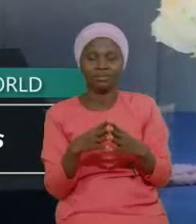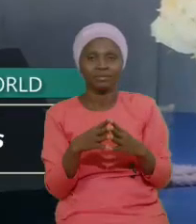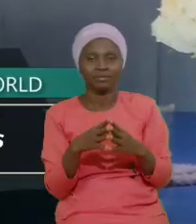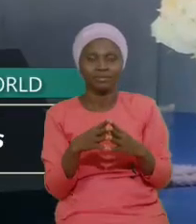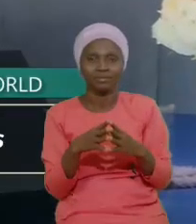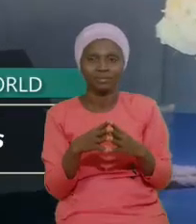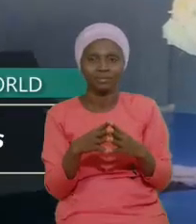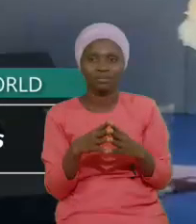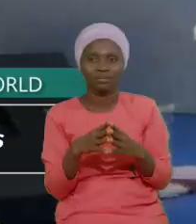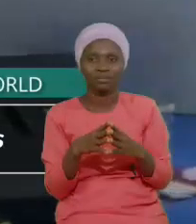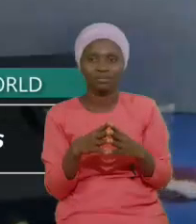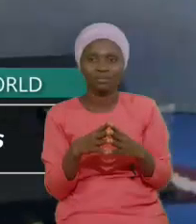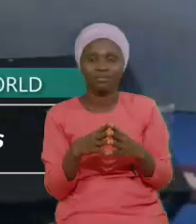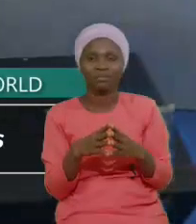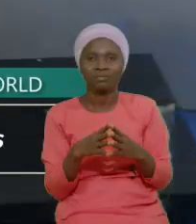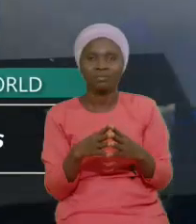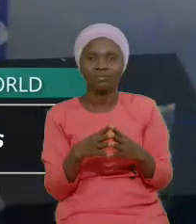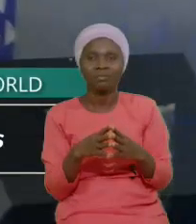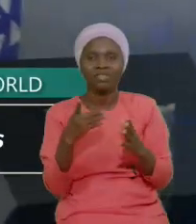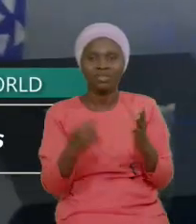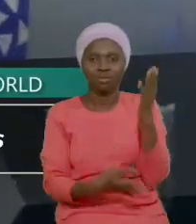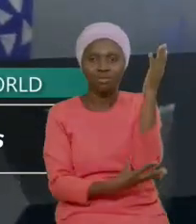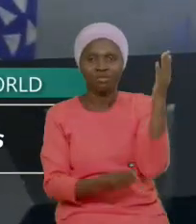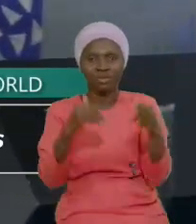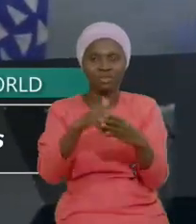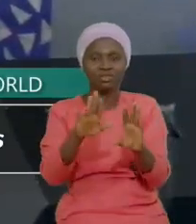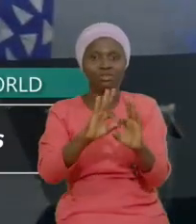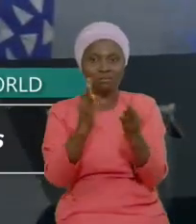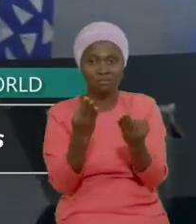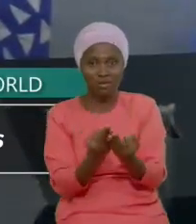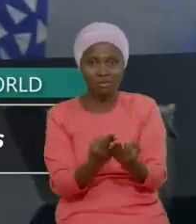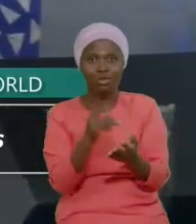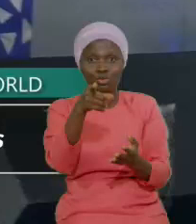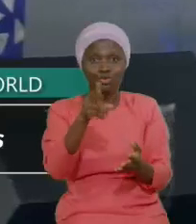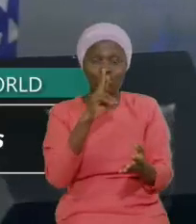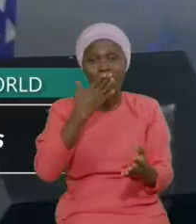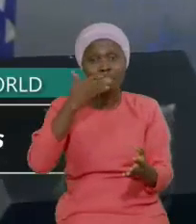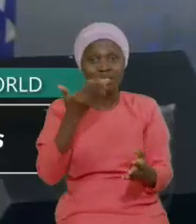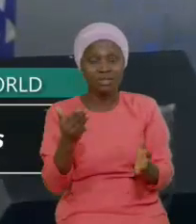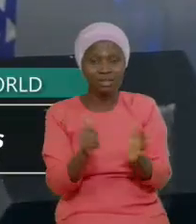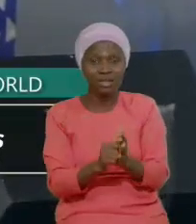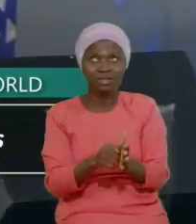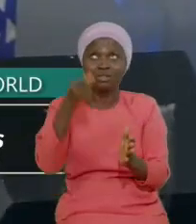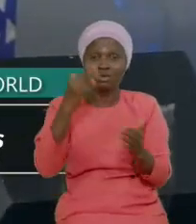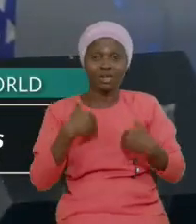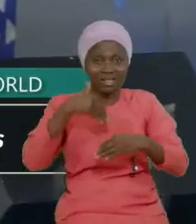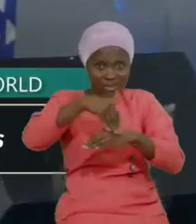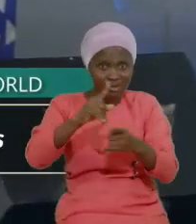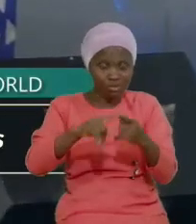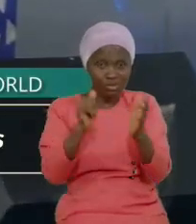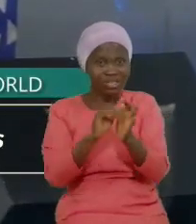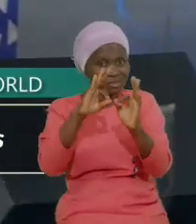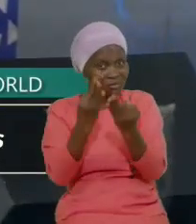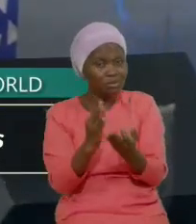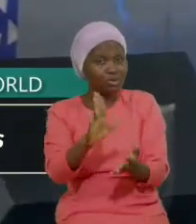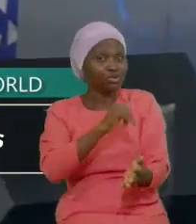And all the trend of poverty in your family, you are the best thing that the Lord has sent to that family. Your